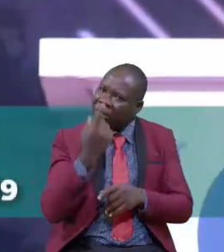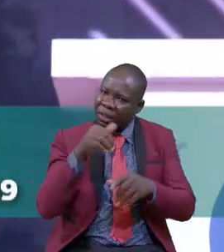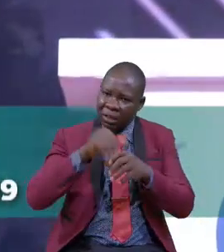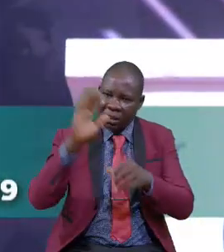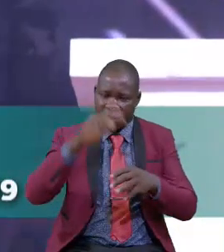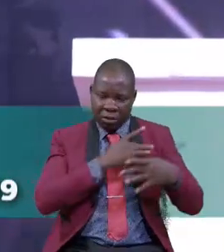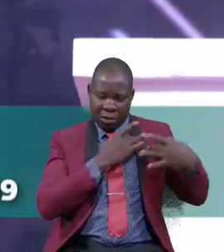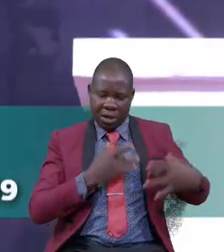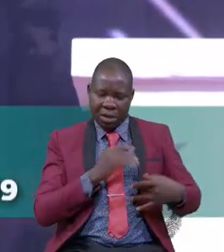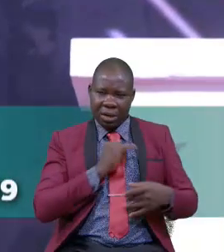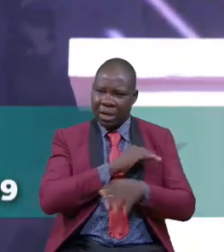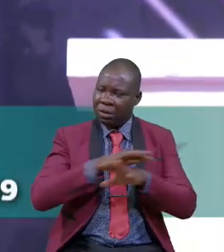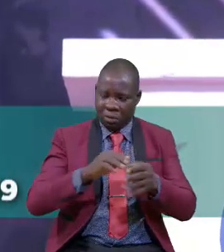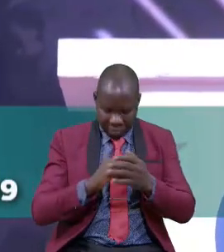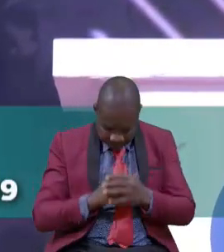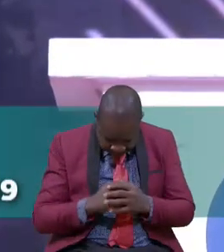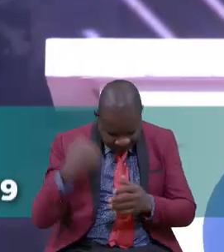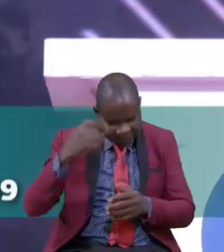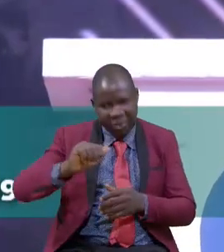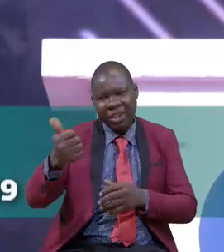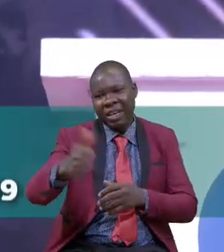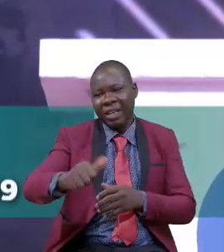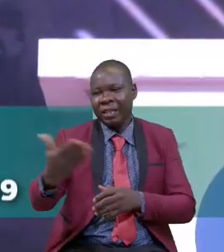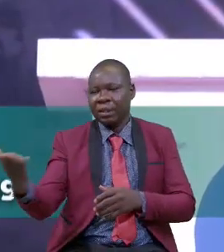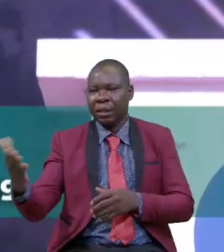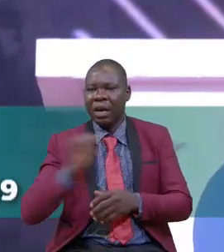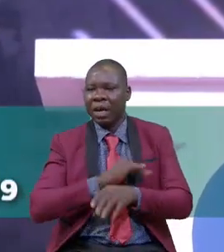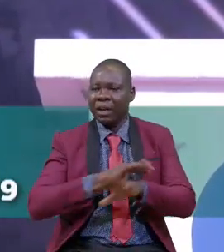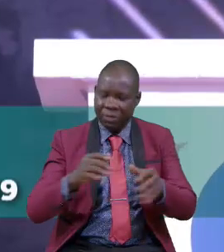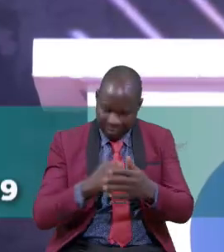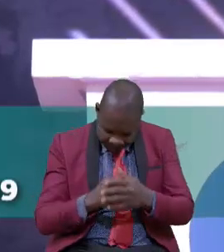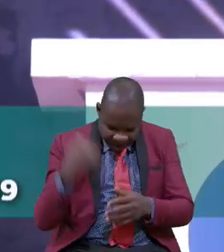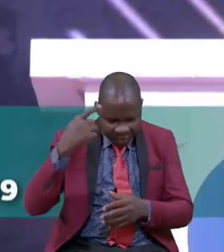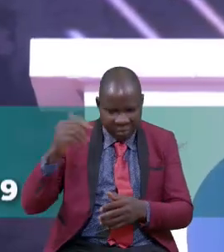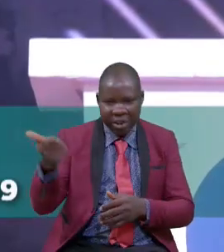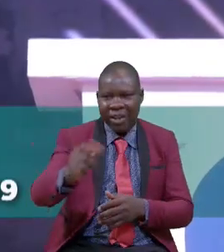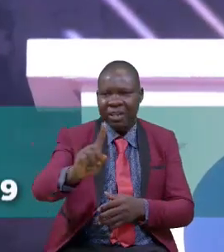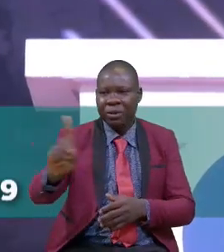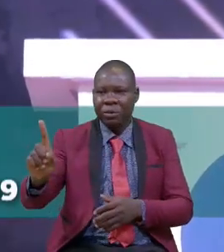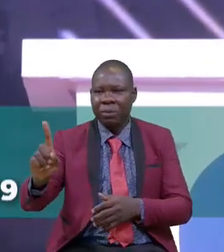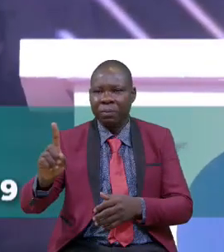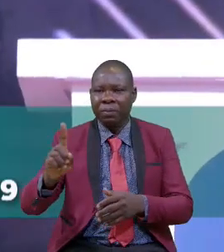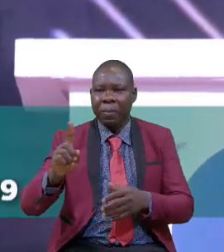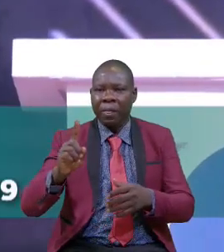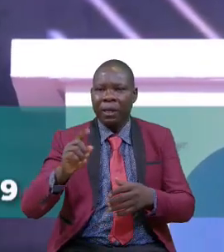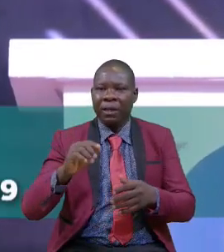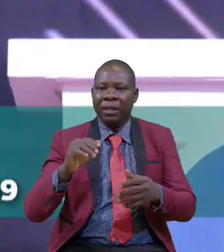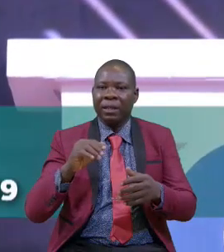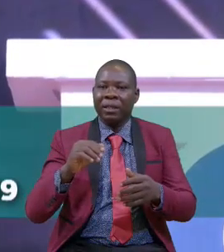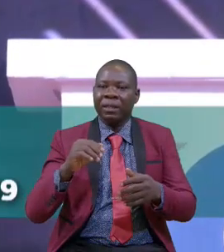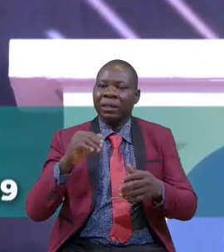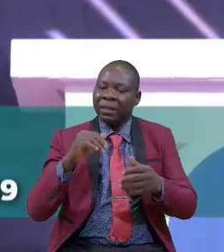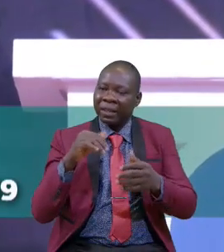for anything, for anyone. But there, he has to clear out of that place. No,